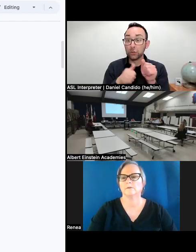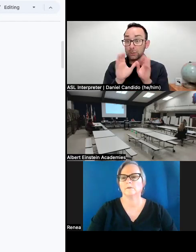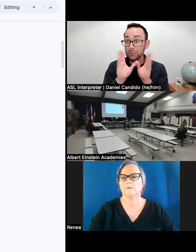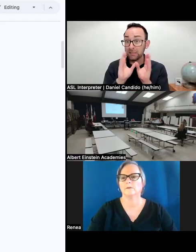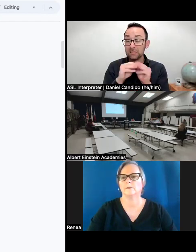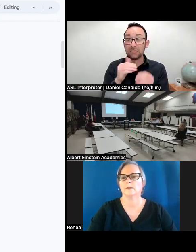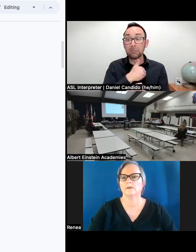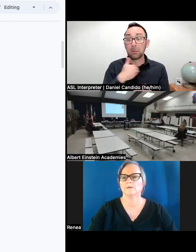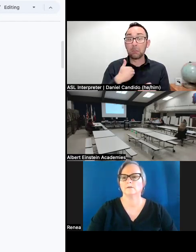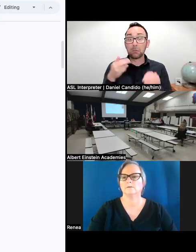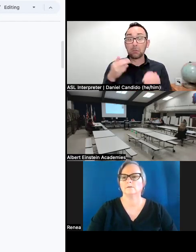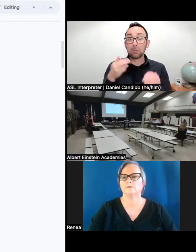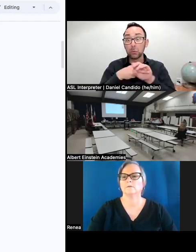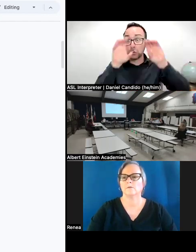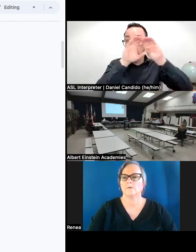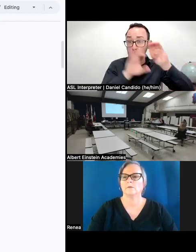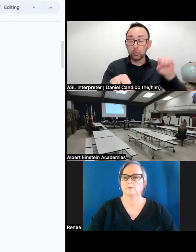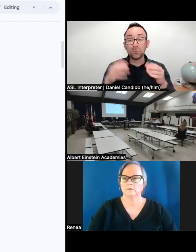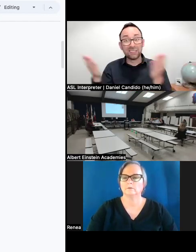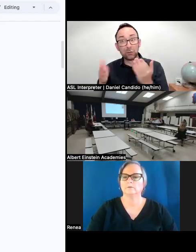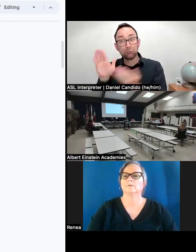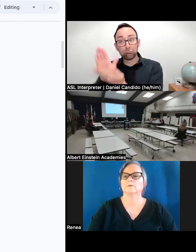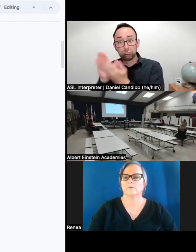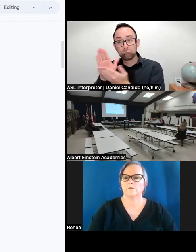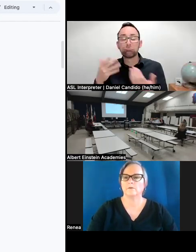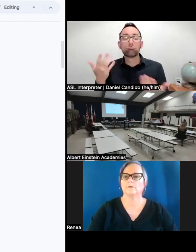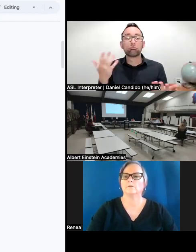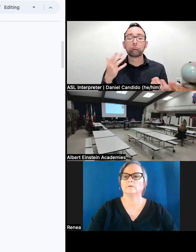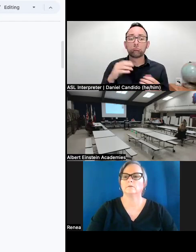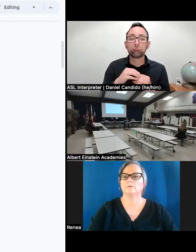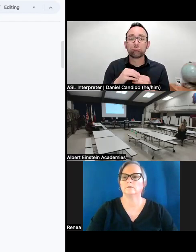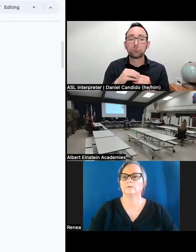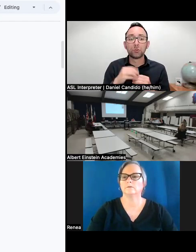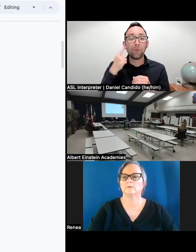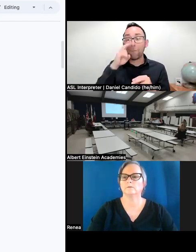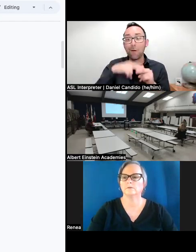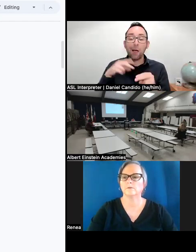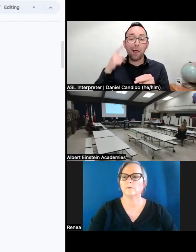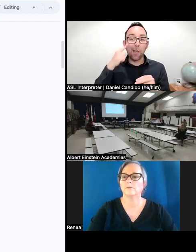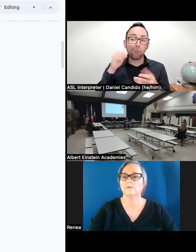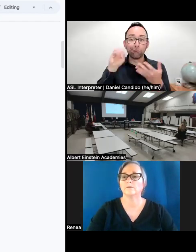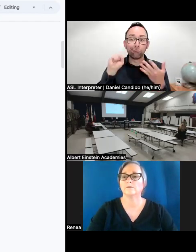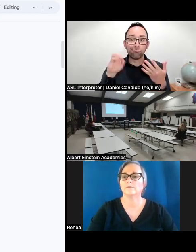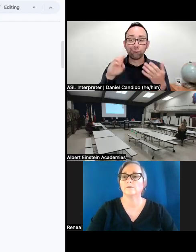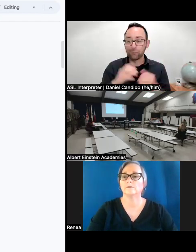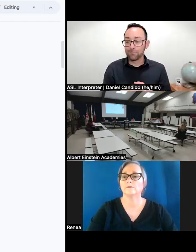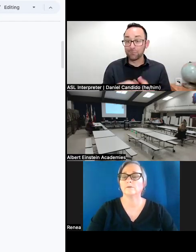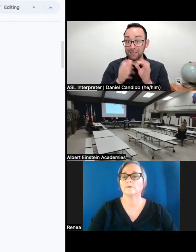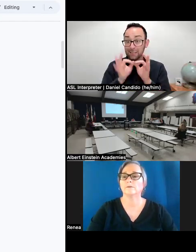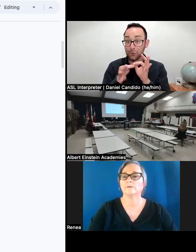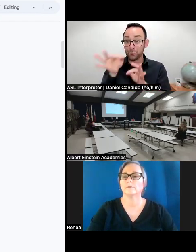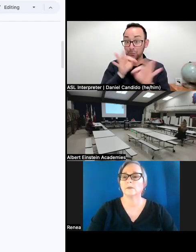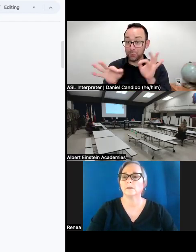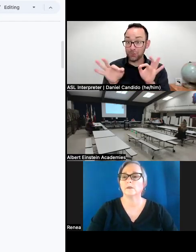Zoom and we have members here. And so just kind of for a little fun, we do have some gift